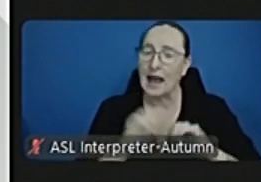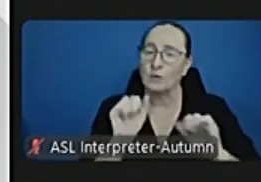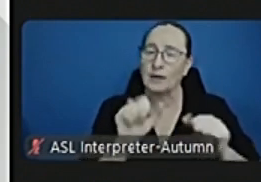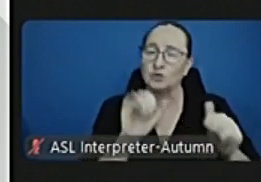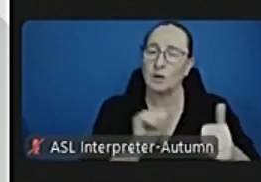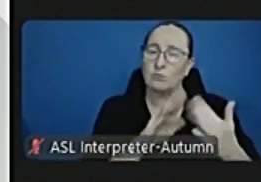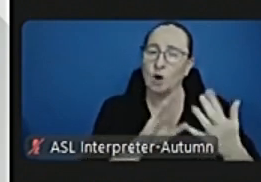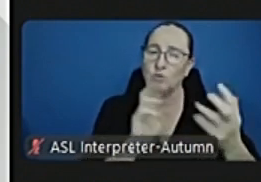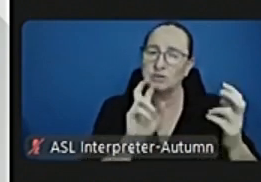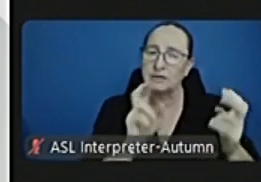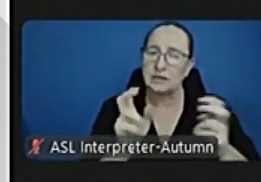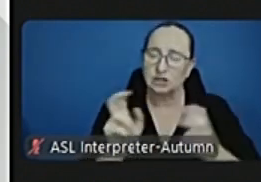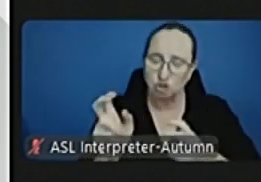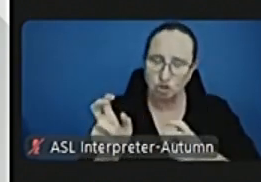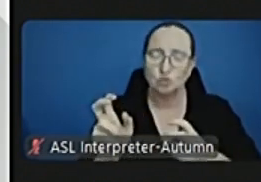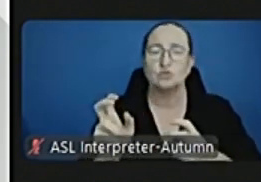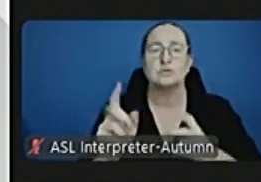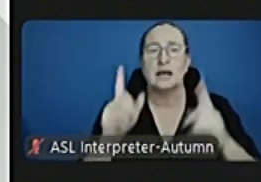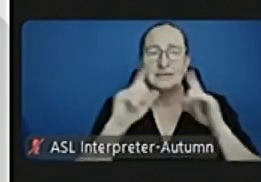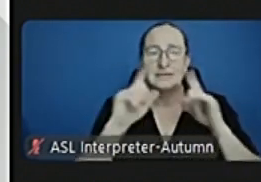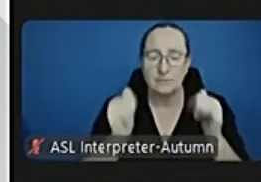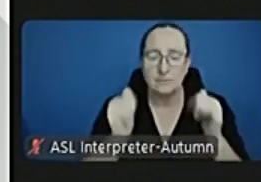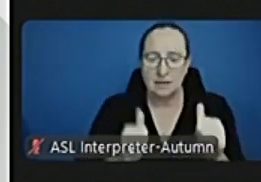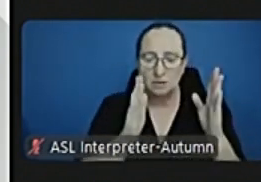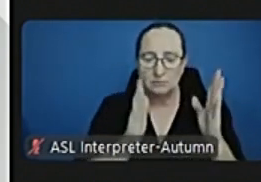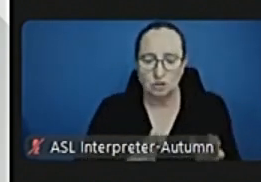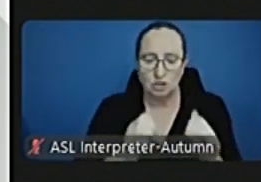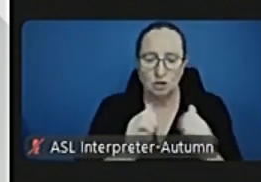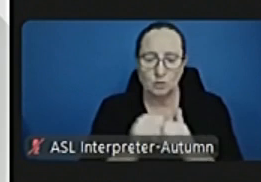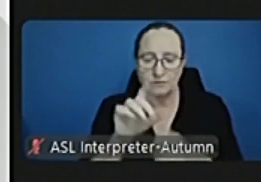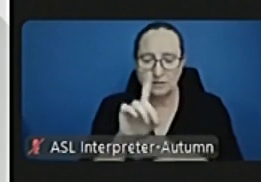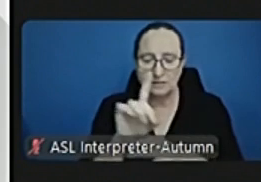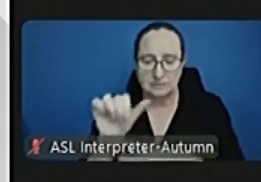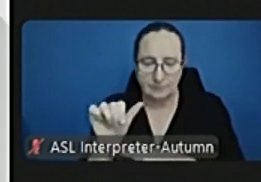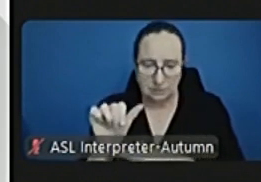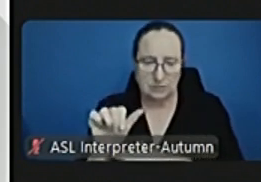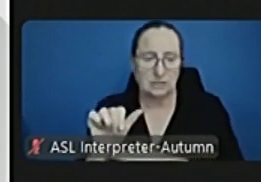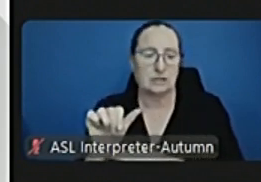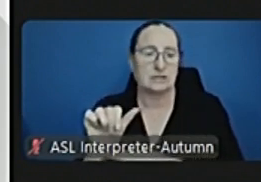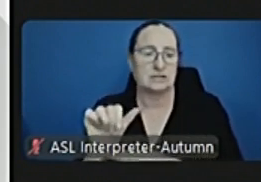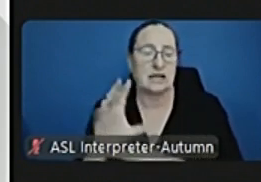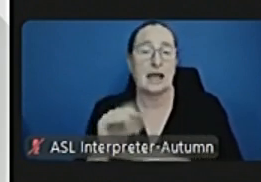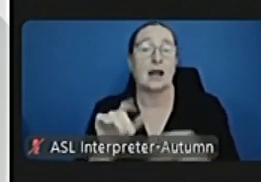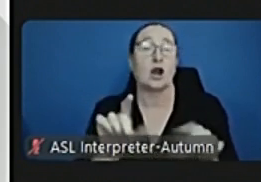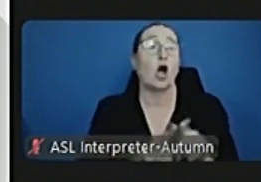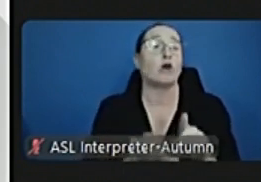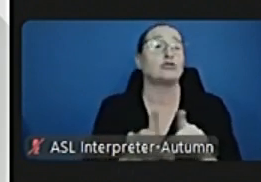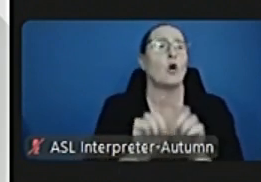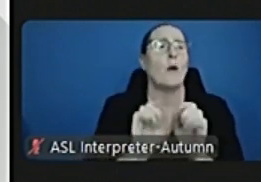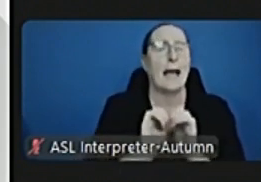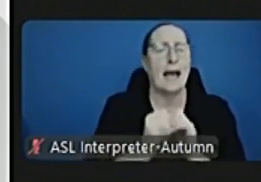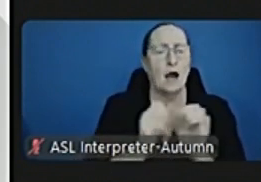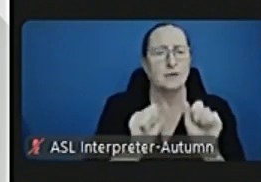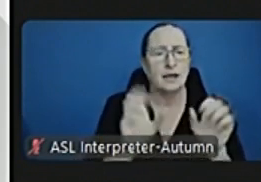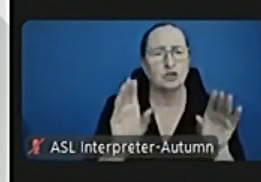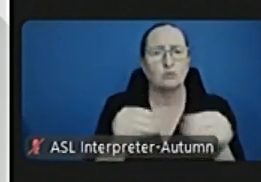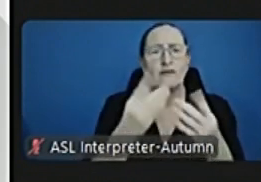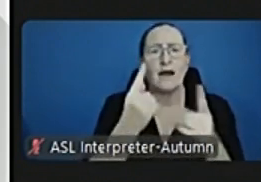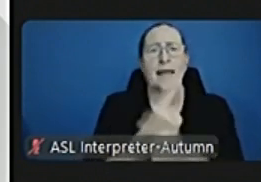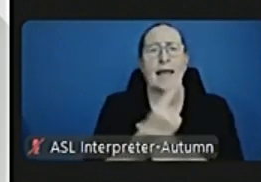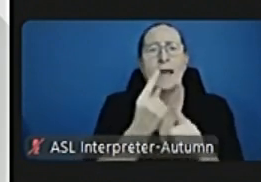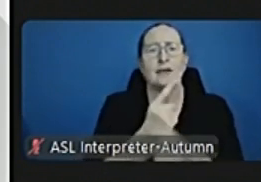of dementia in persons with disabilities? And also, how can you provide accurate care to